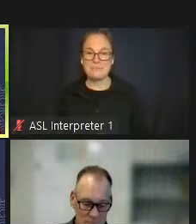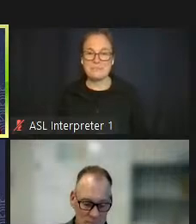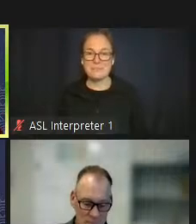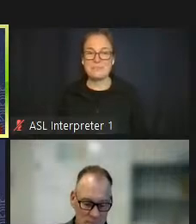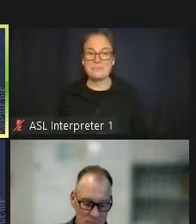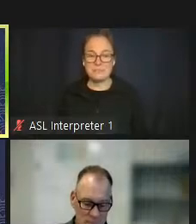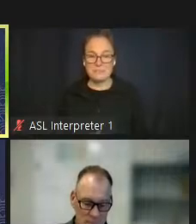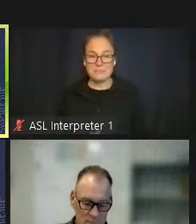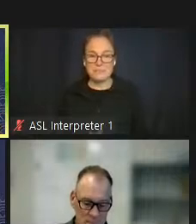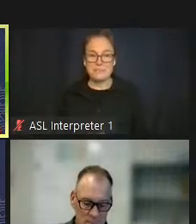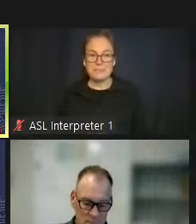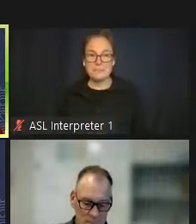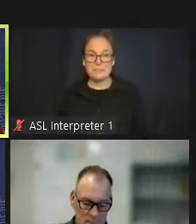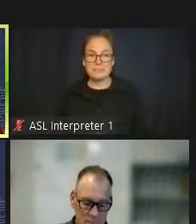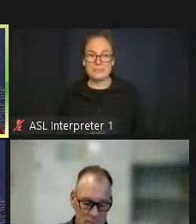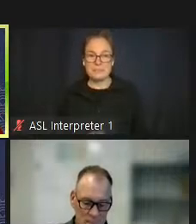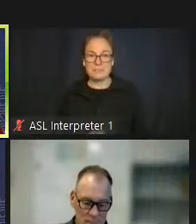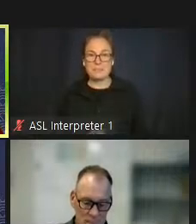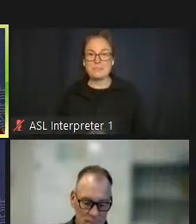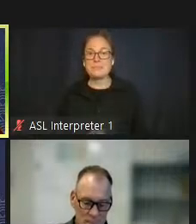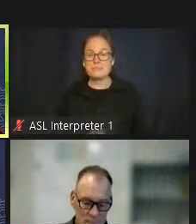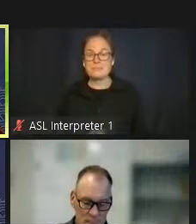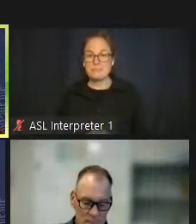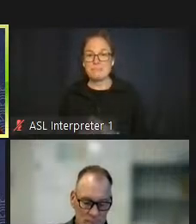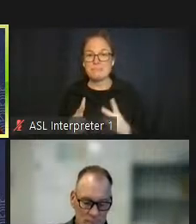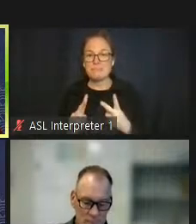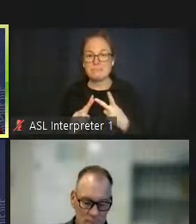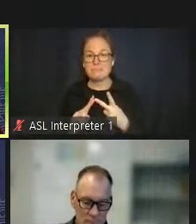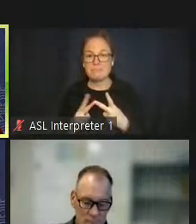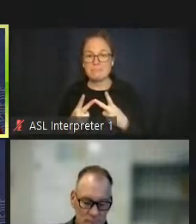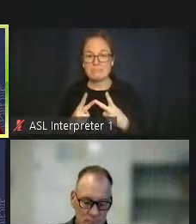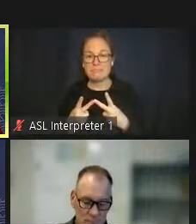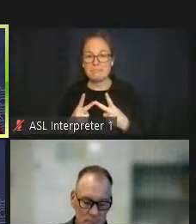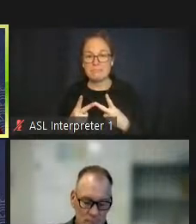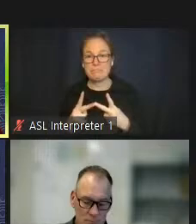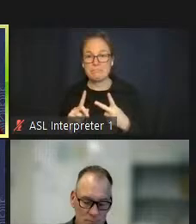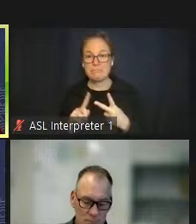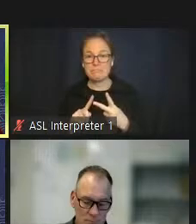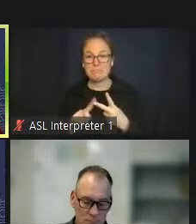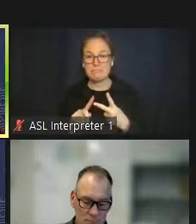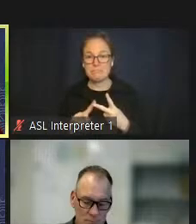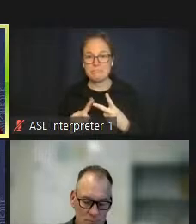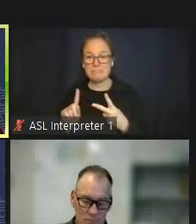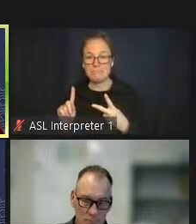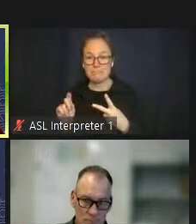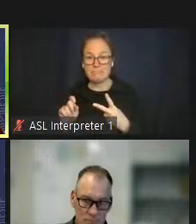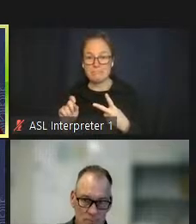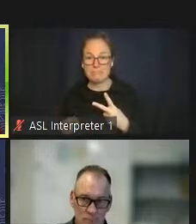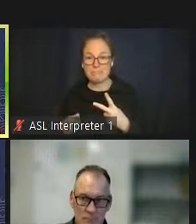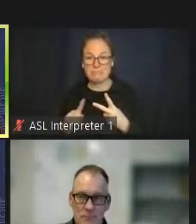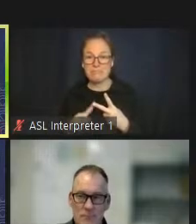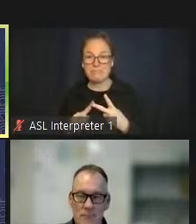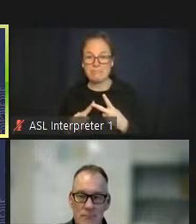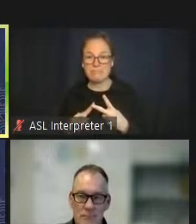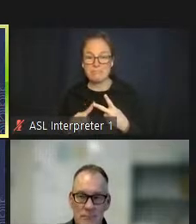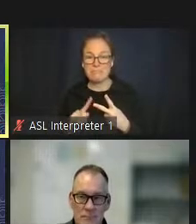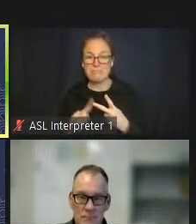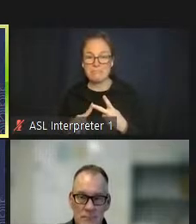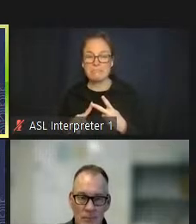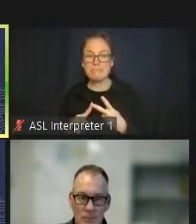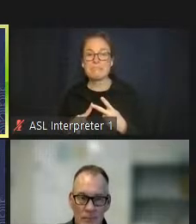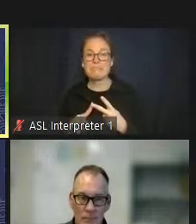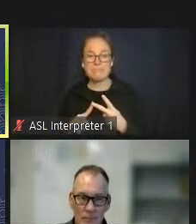The second question I had was to ask, I